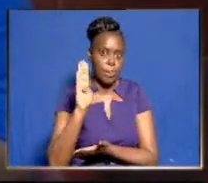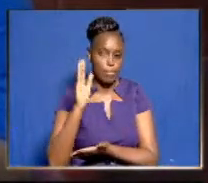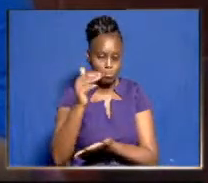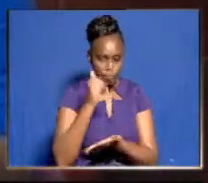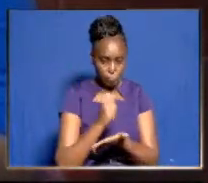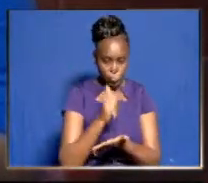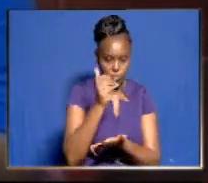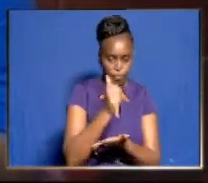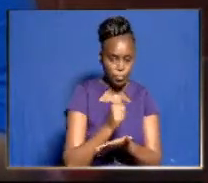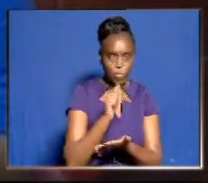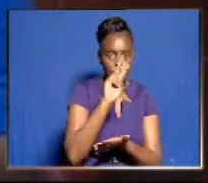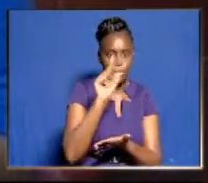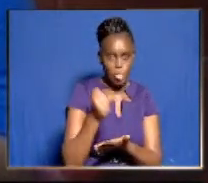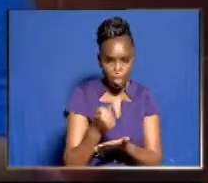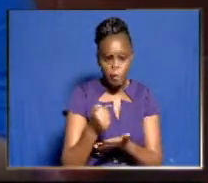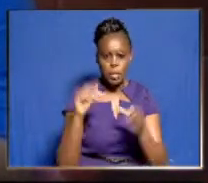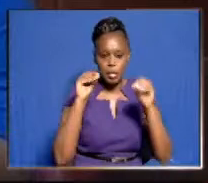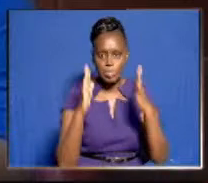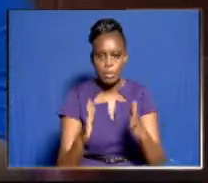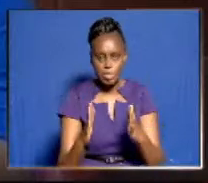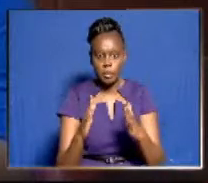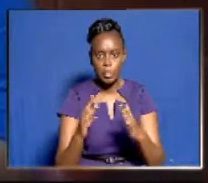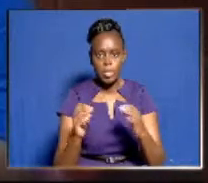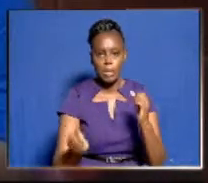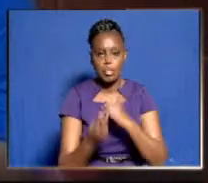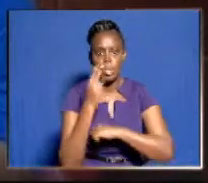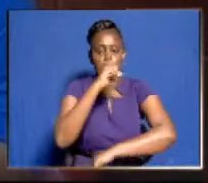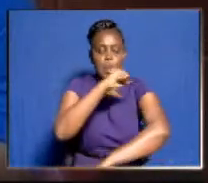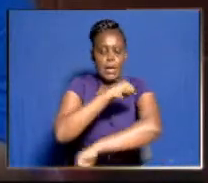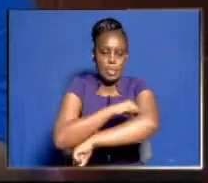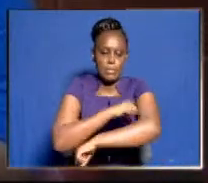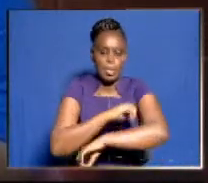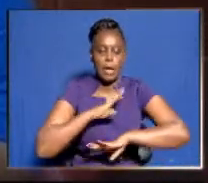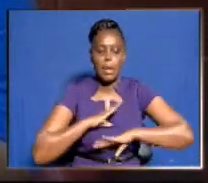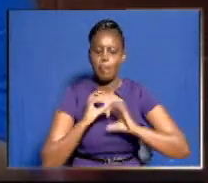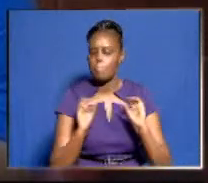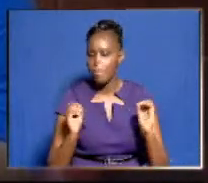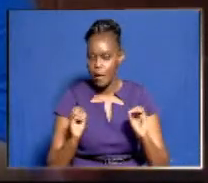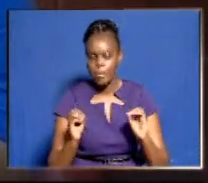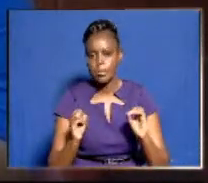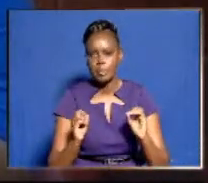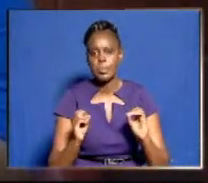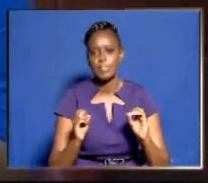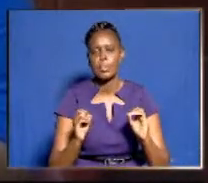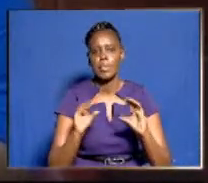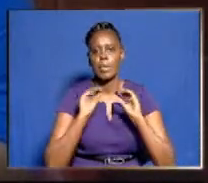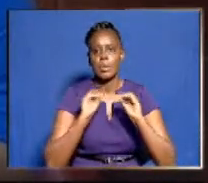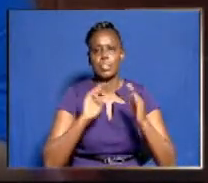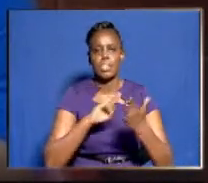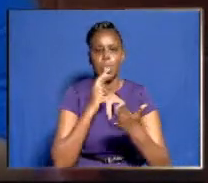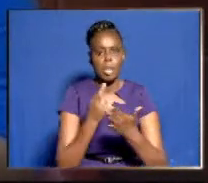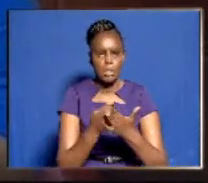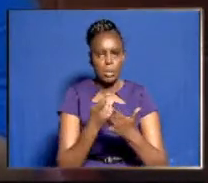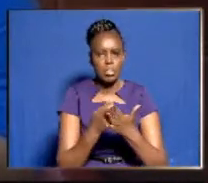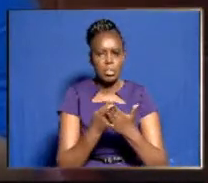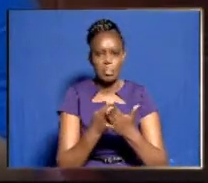teachers for secondary schools, which is hardly enough given the prevailing teaching resources, Mr. Speaker.